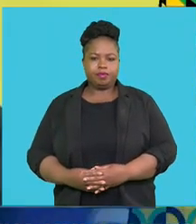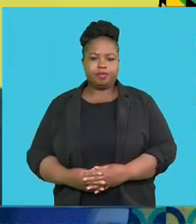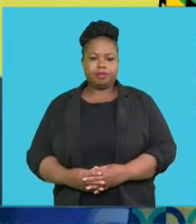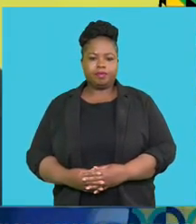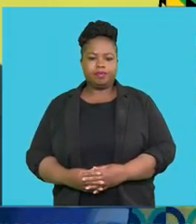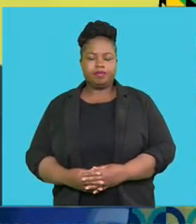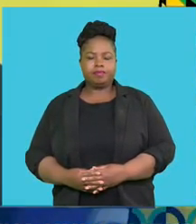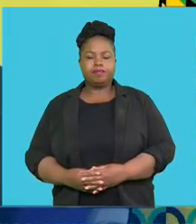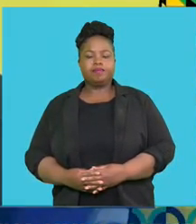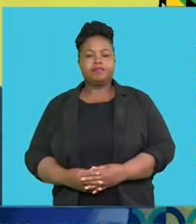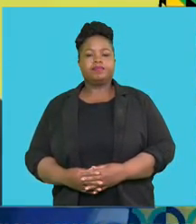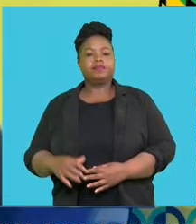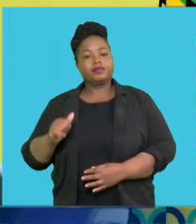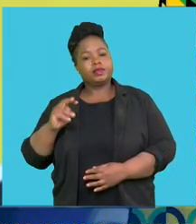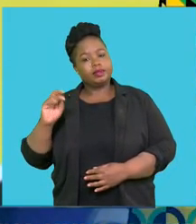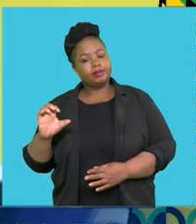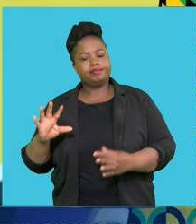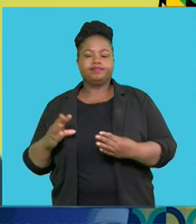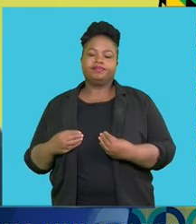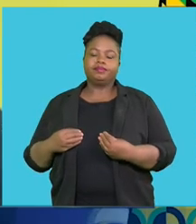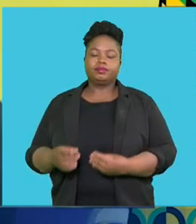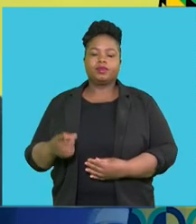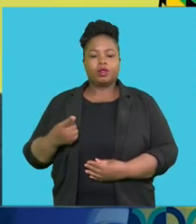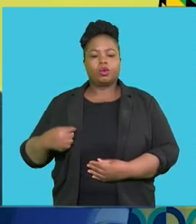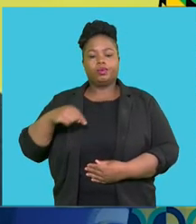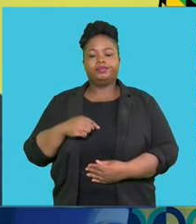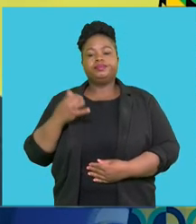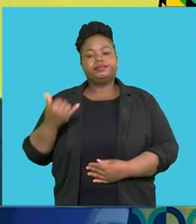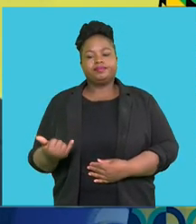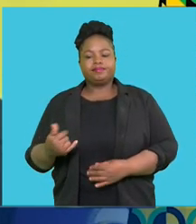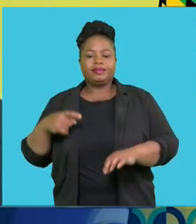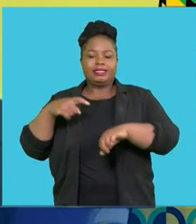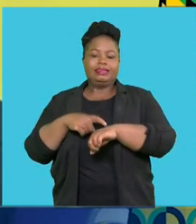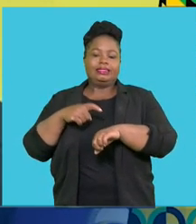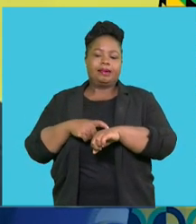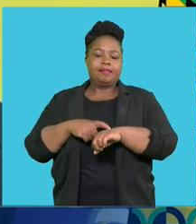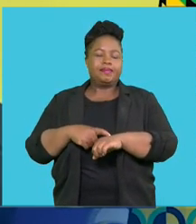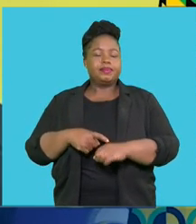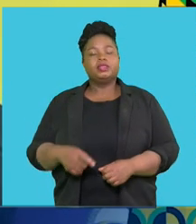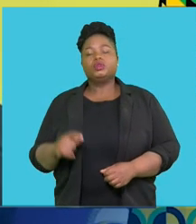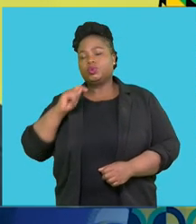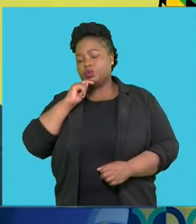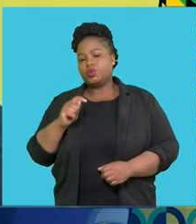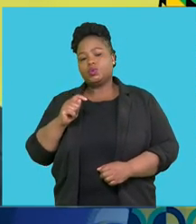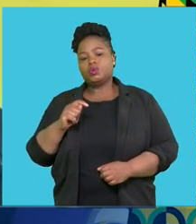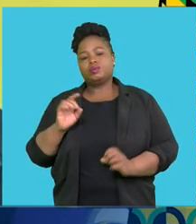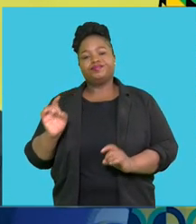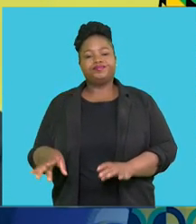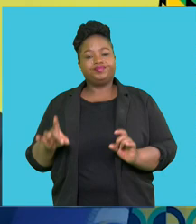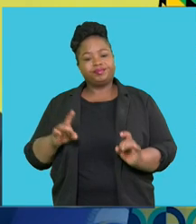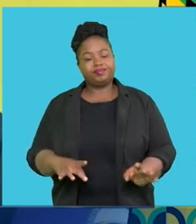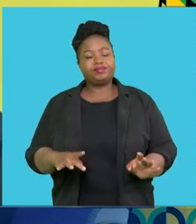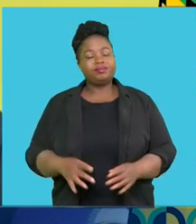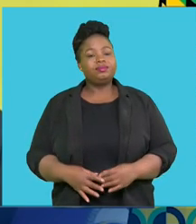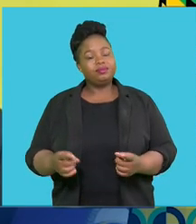The ANC acknowledges that we are at a moment of fundamental consequence In the life of